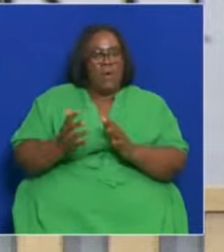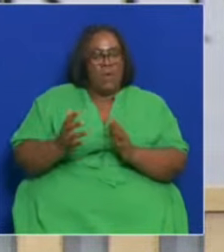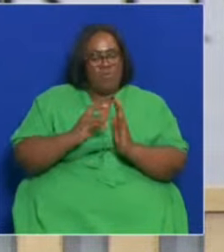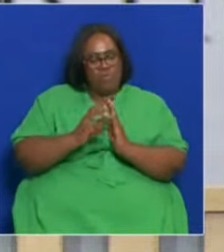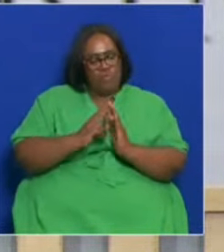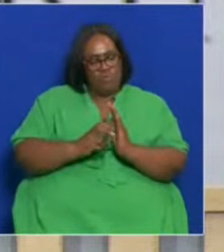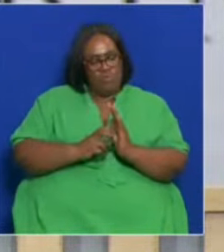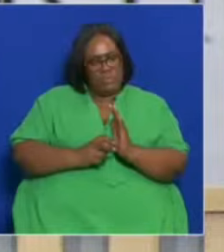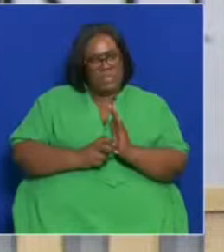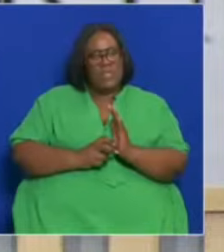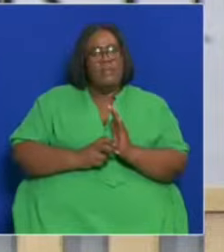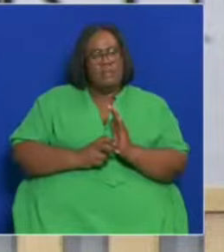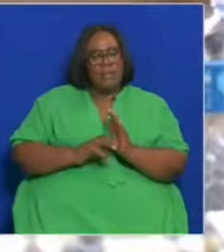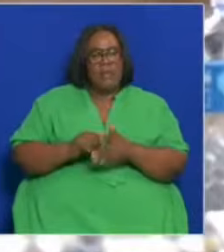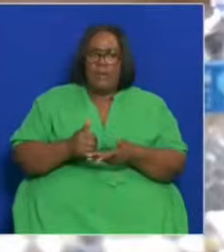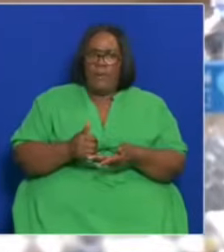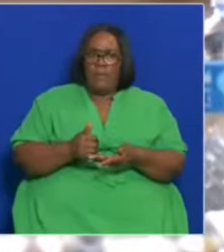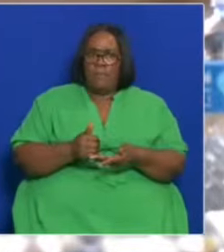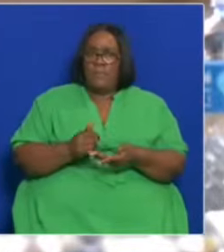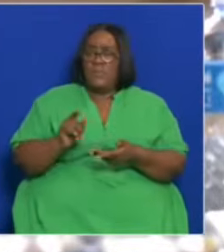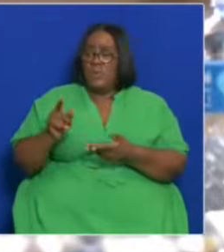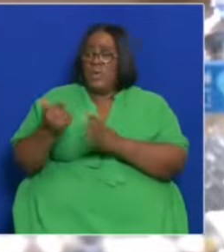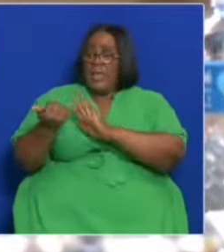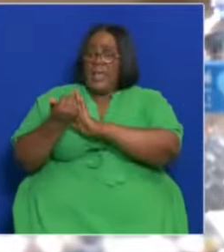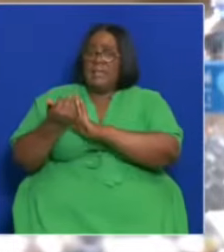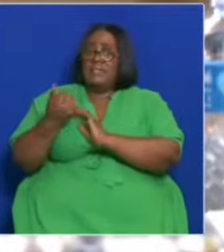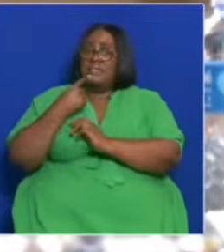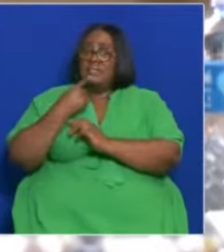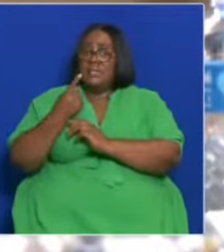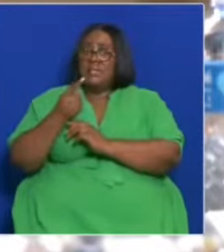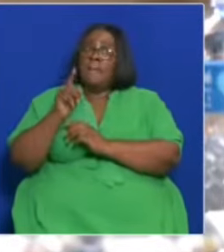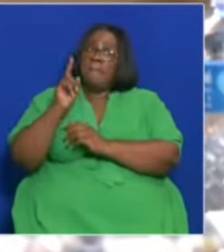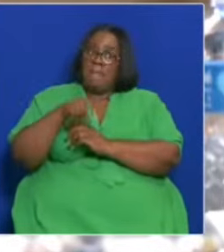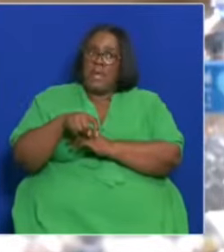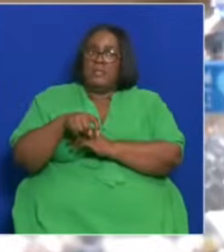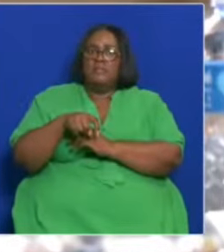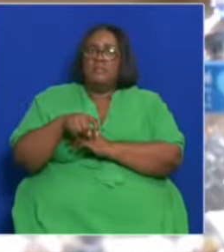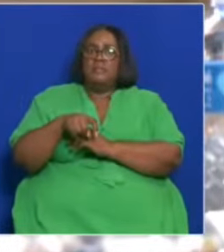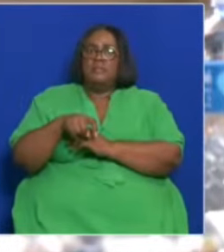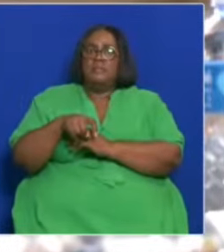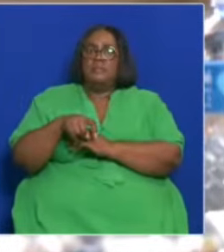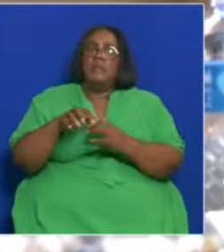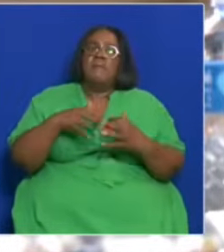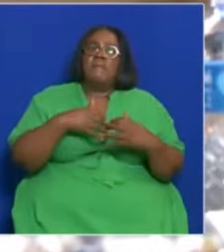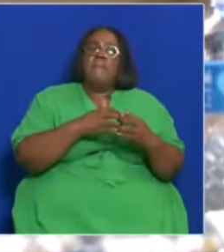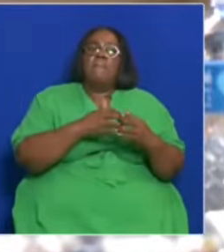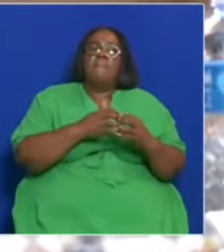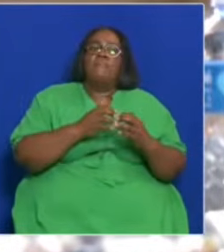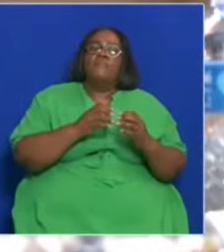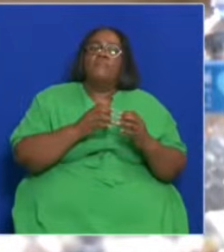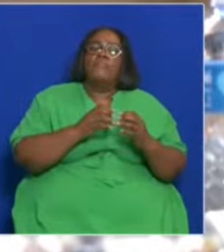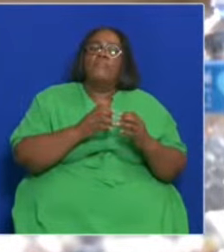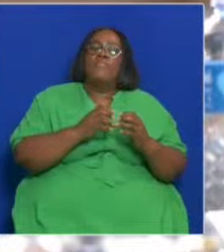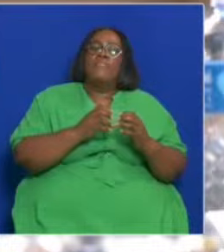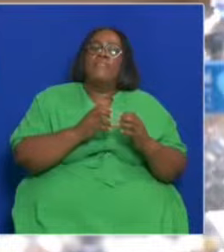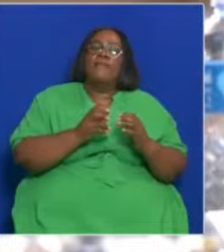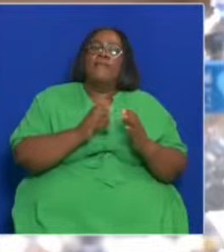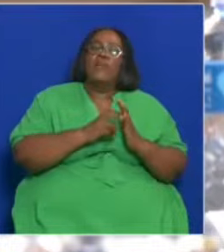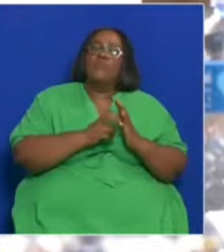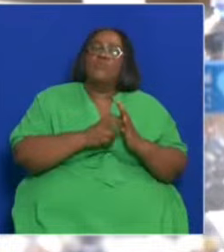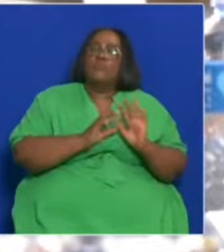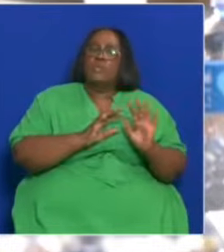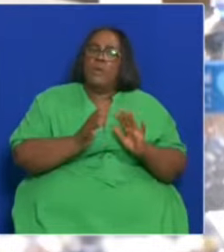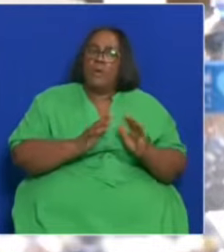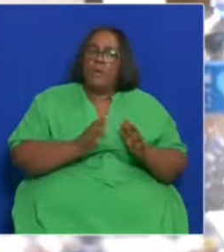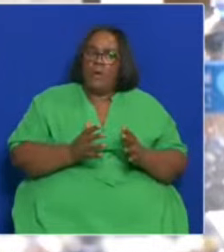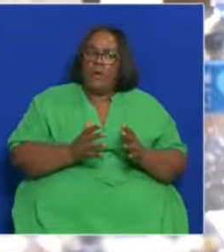it the act itself that says there must There be? must be a regulation. All right, Which talks to the operations. Yeah,